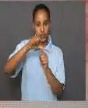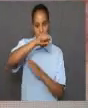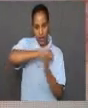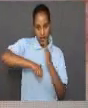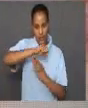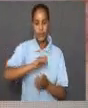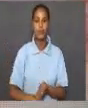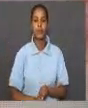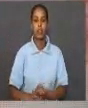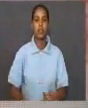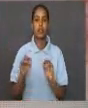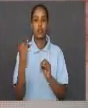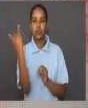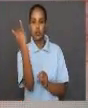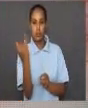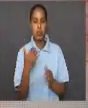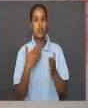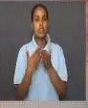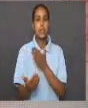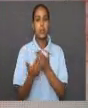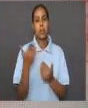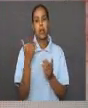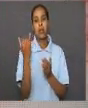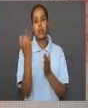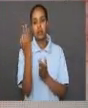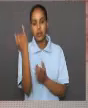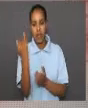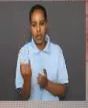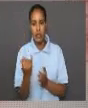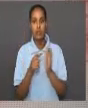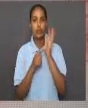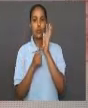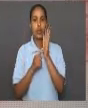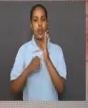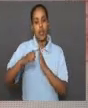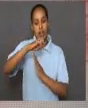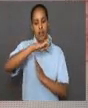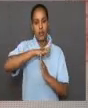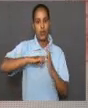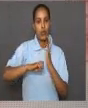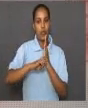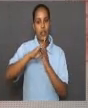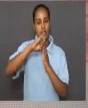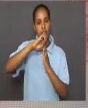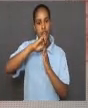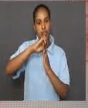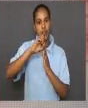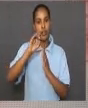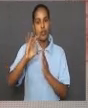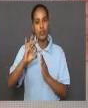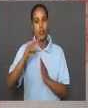Students, draw simple diagrams showing the electronic configurations